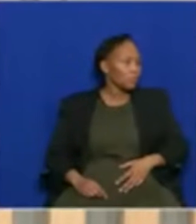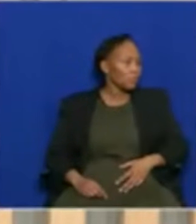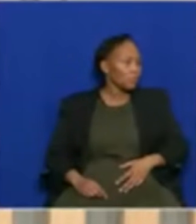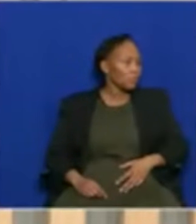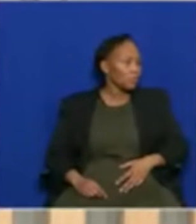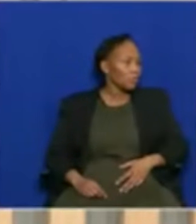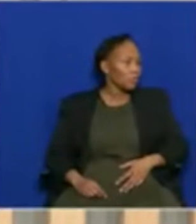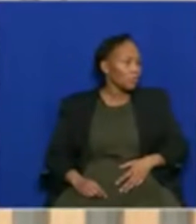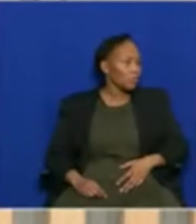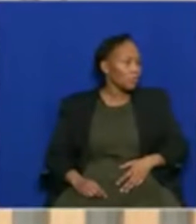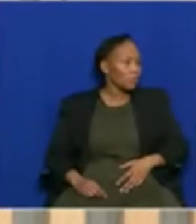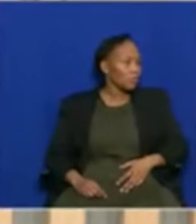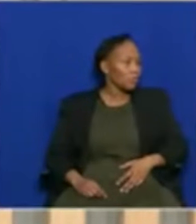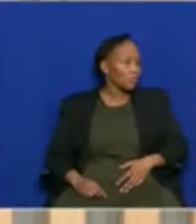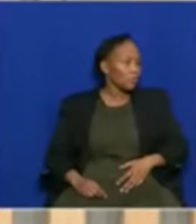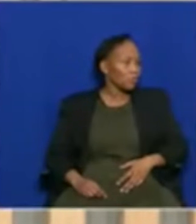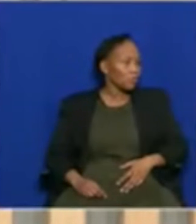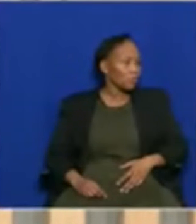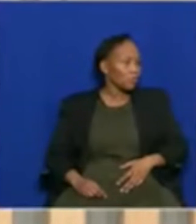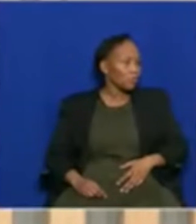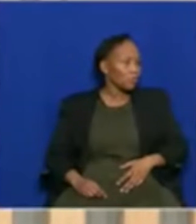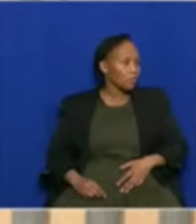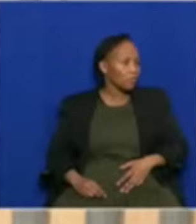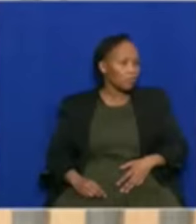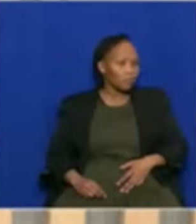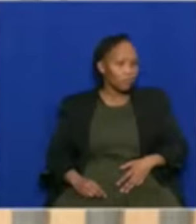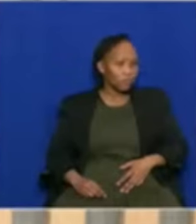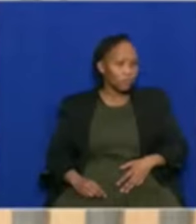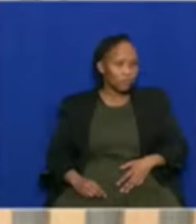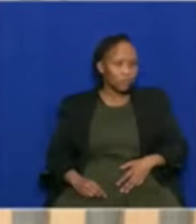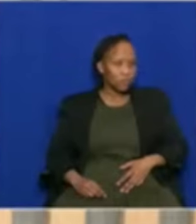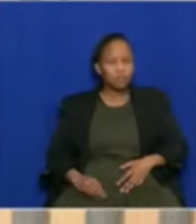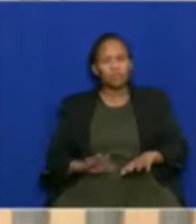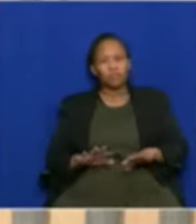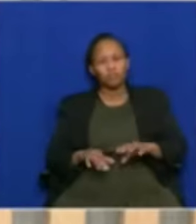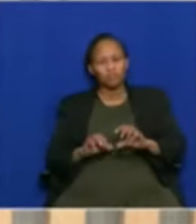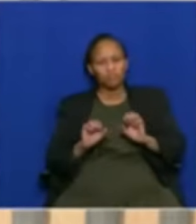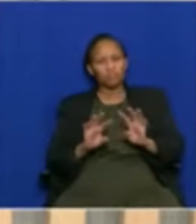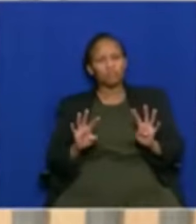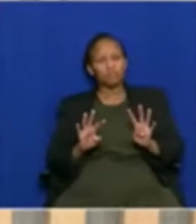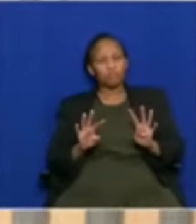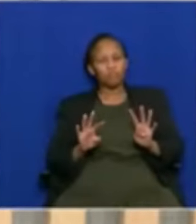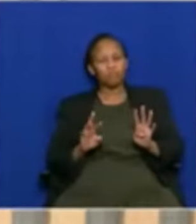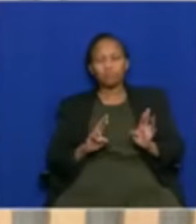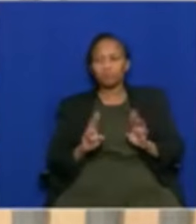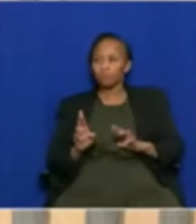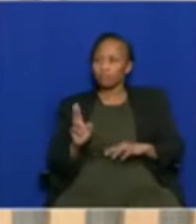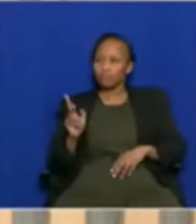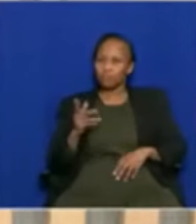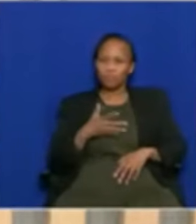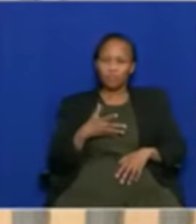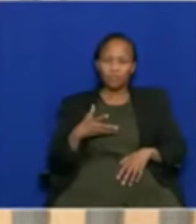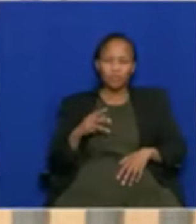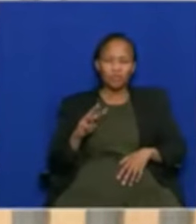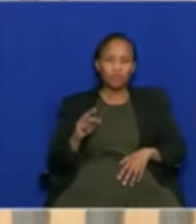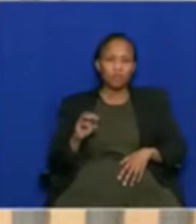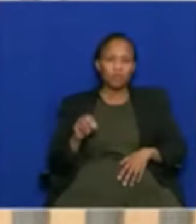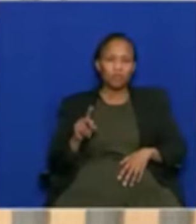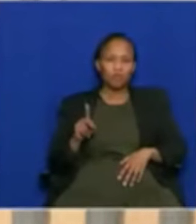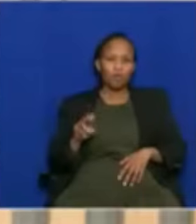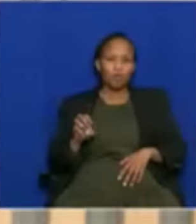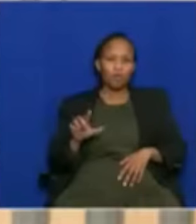the panel referring, amongst others, Mrs. Mukwele to go to the e-vetting